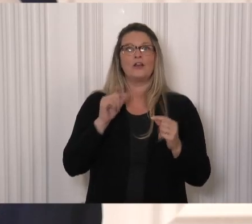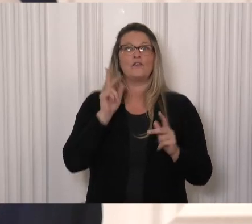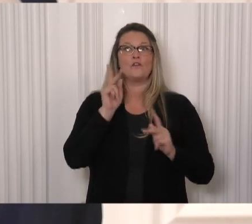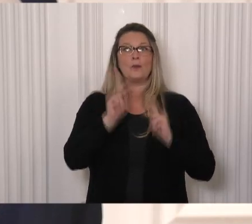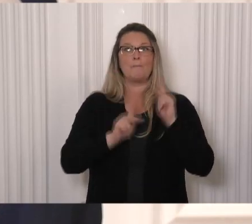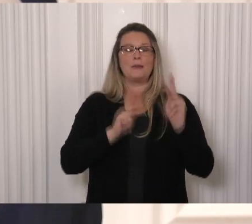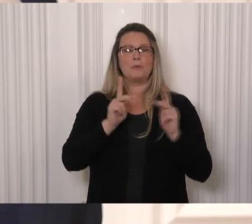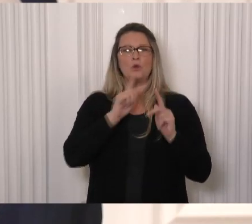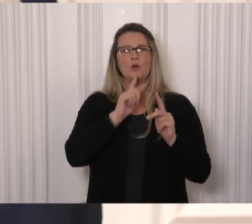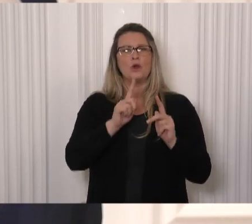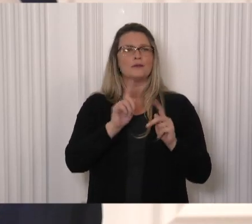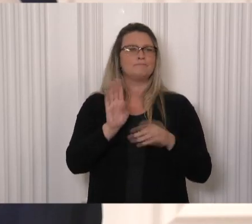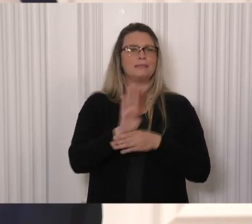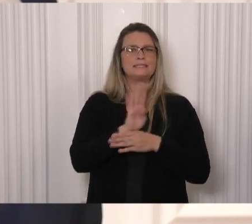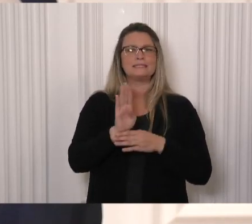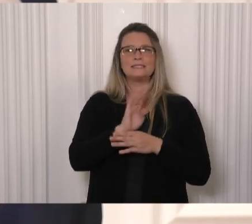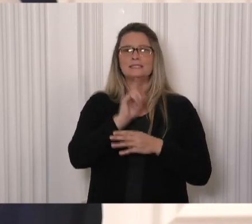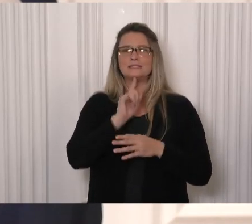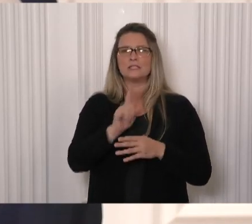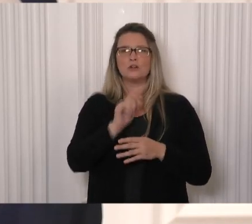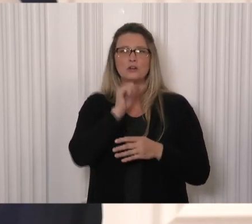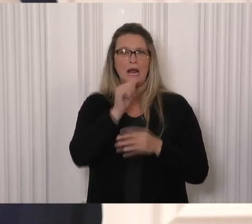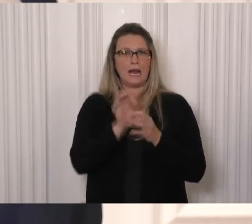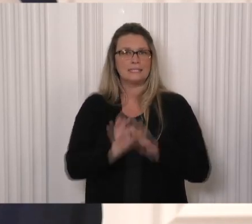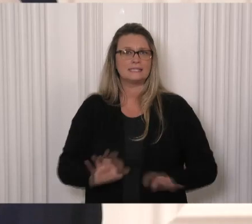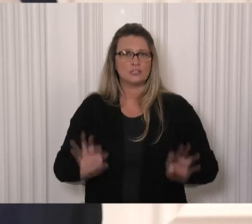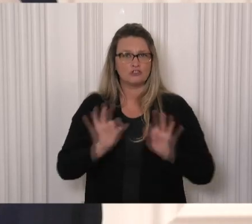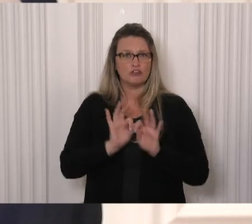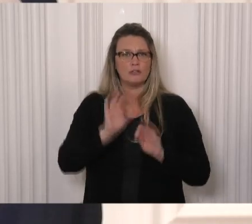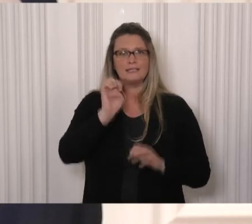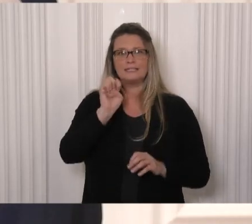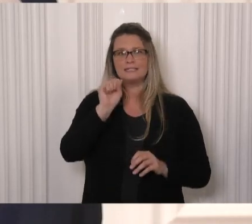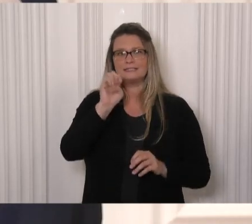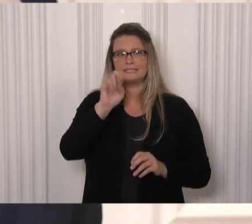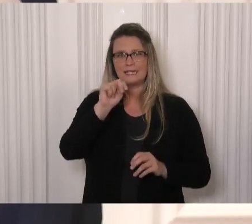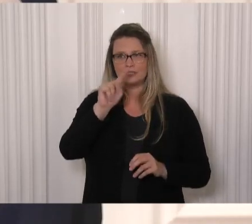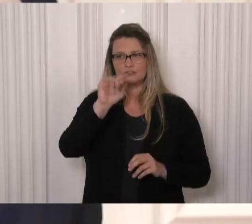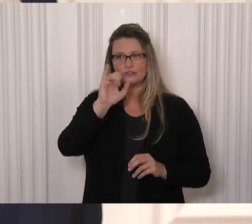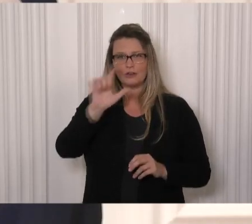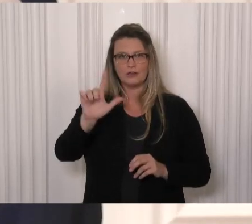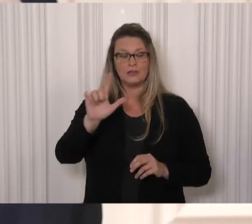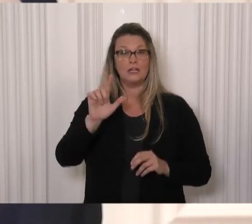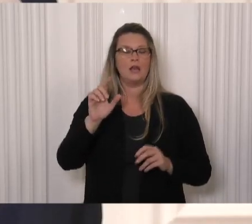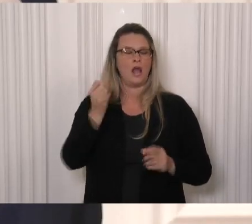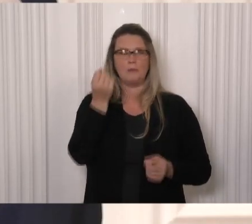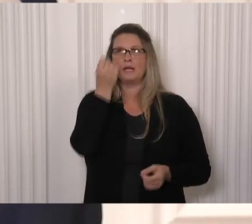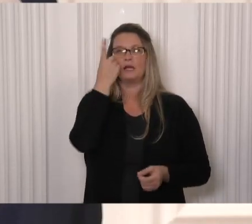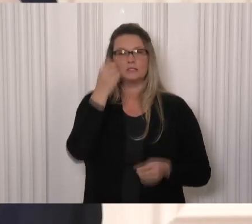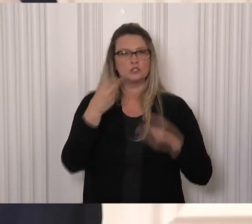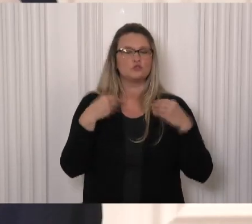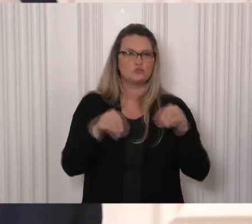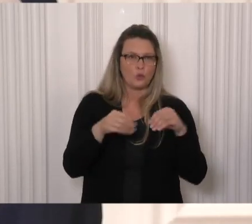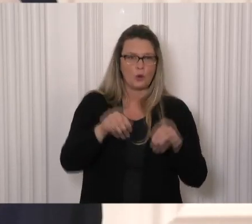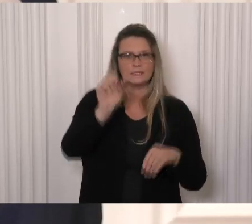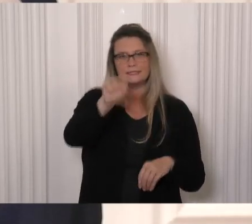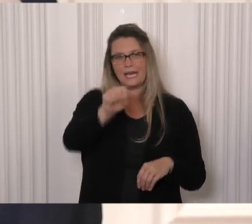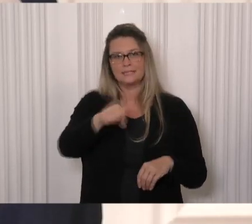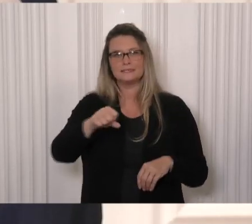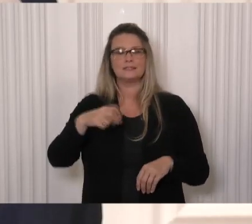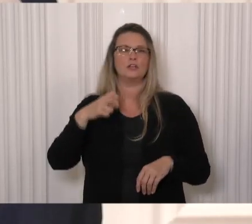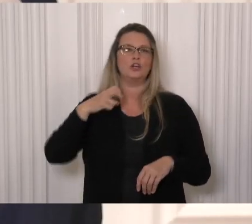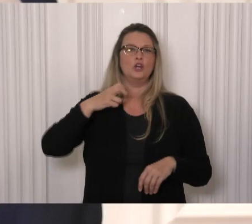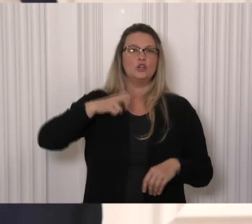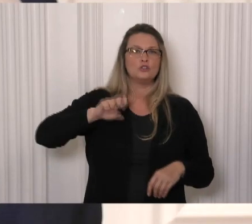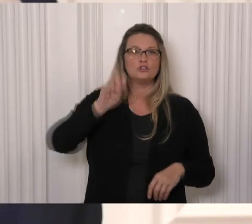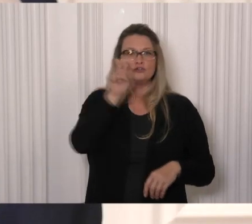non-essential businesses, the ones that are essential, it's a given that our grocery stores, our transportation network, all